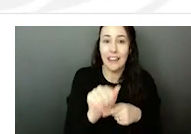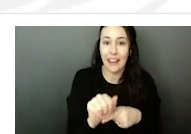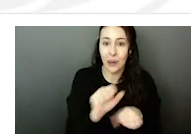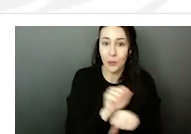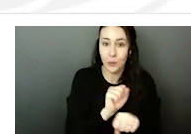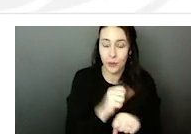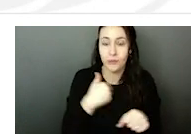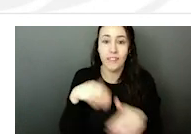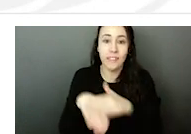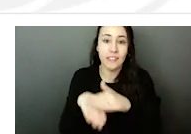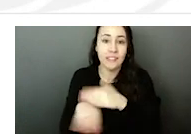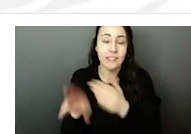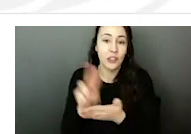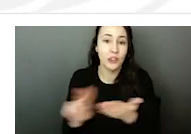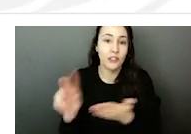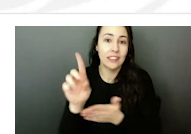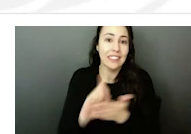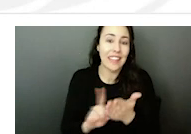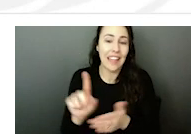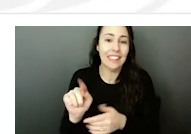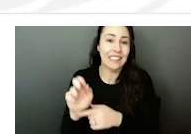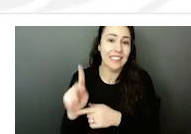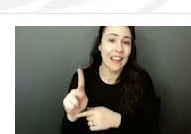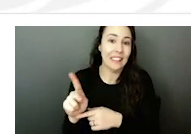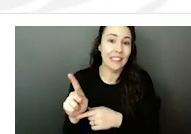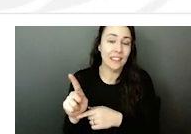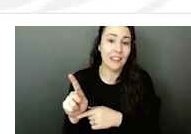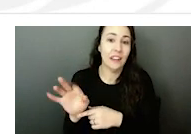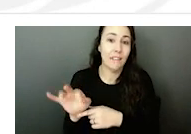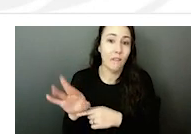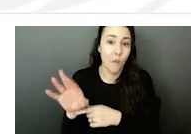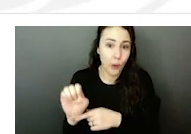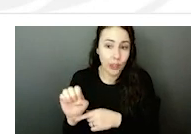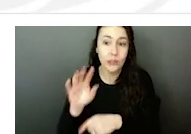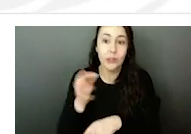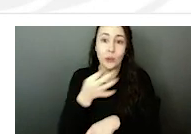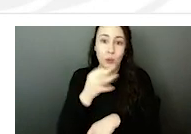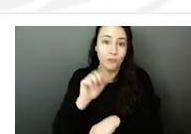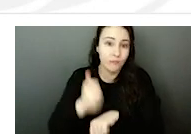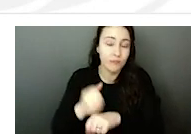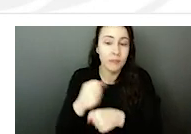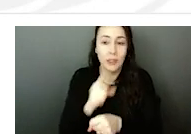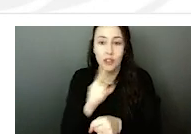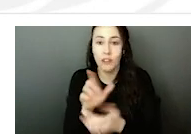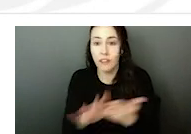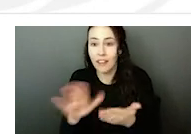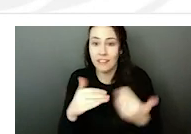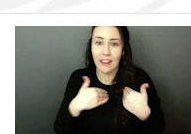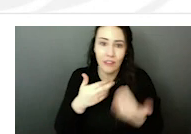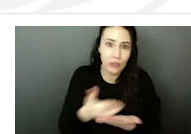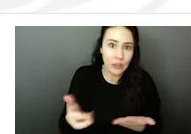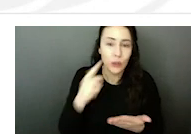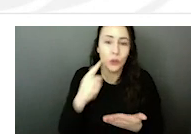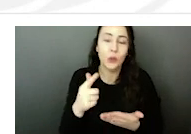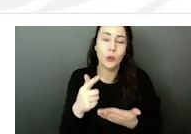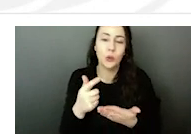accessibility universal design task force that's about to launch, making sure that colleges have the resources that they need to effectively serve our